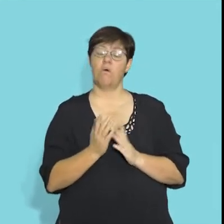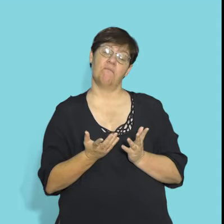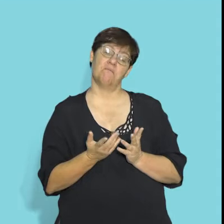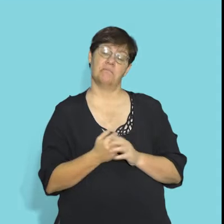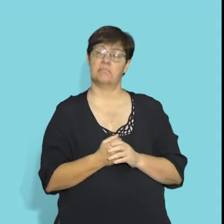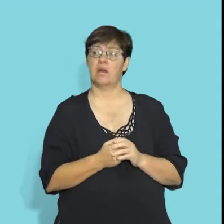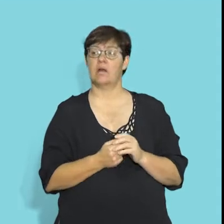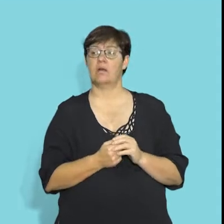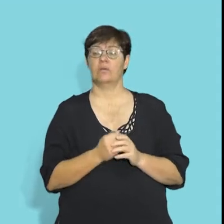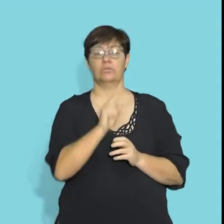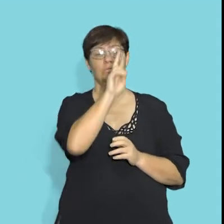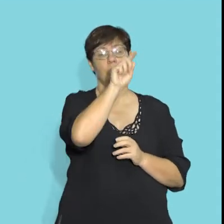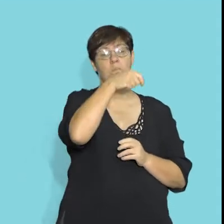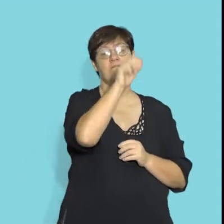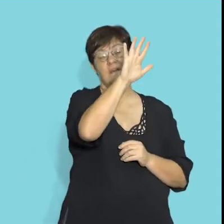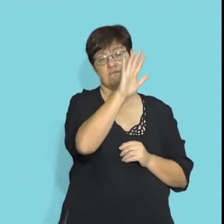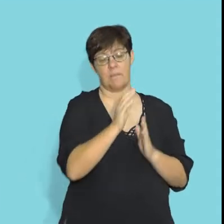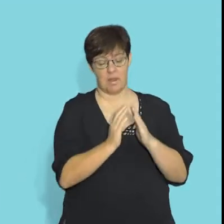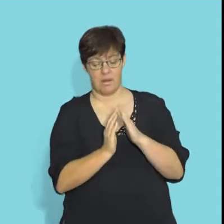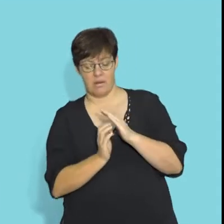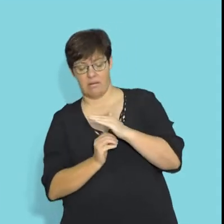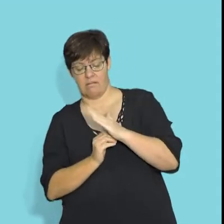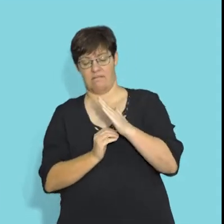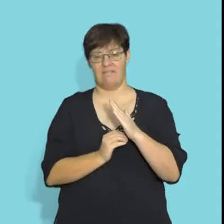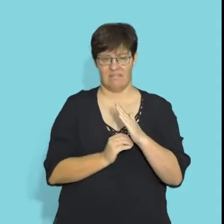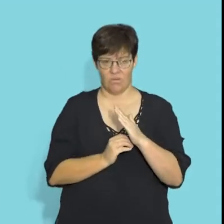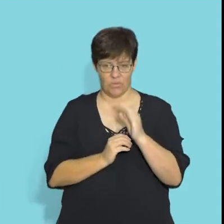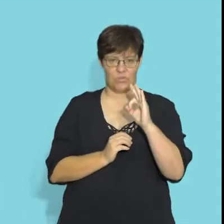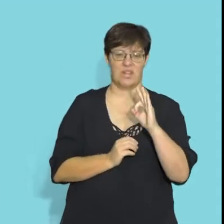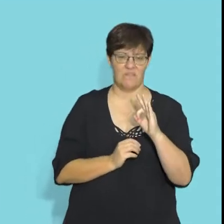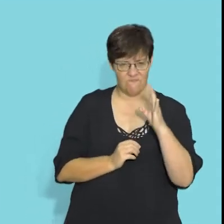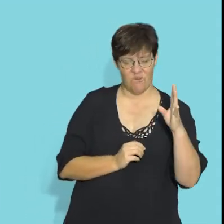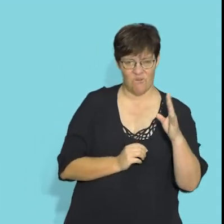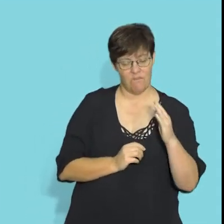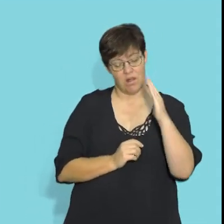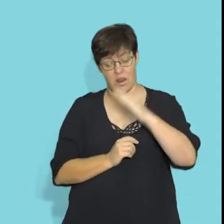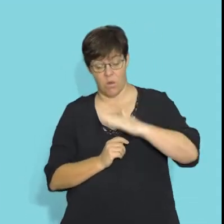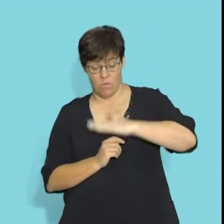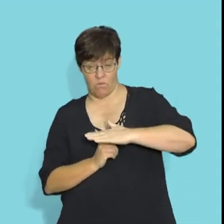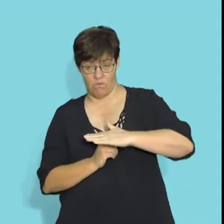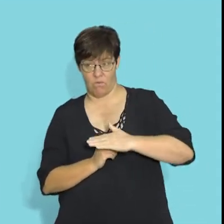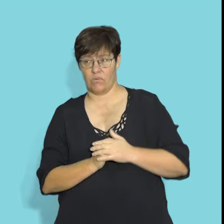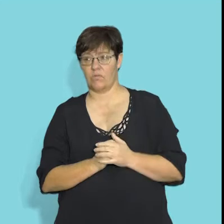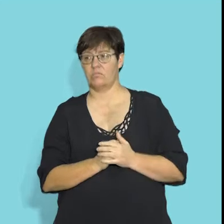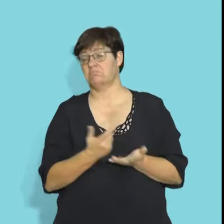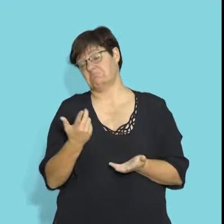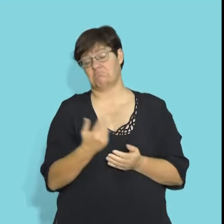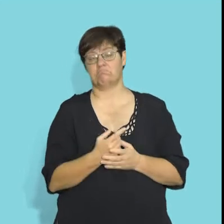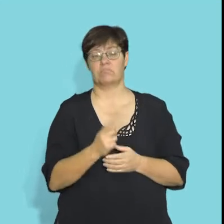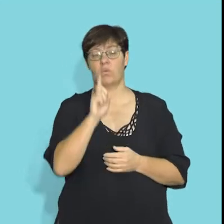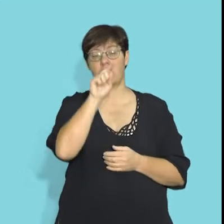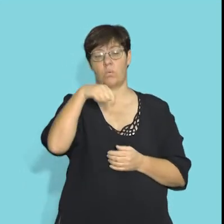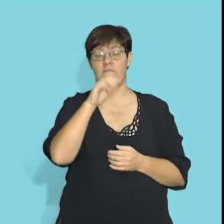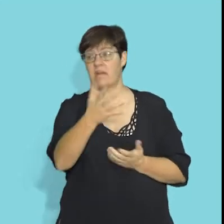a gradient that is more, so 2.5 or 3 or 4. If we go to a line that is less